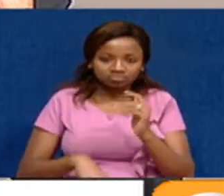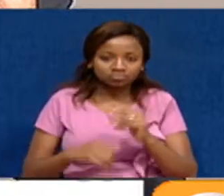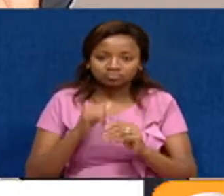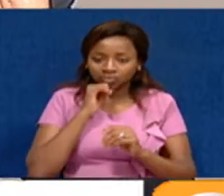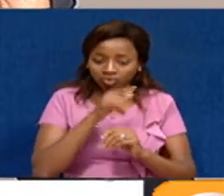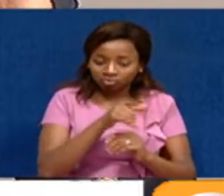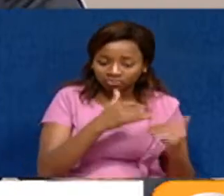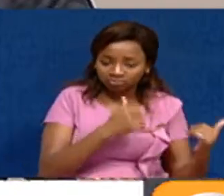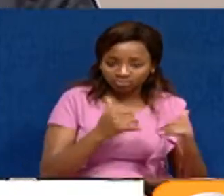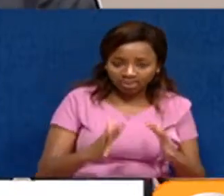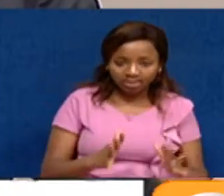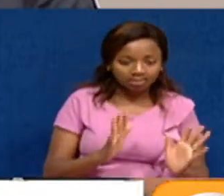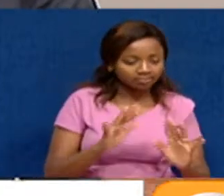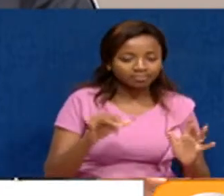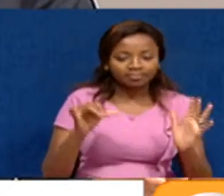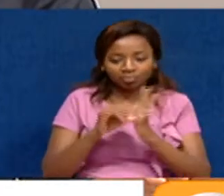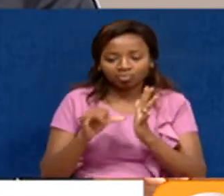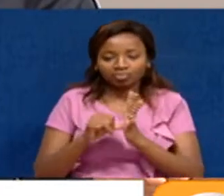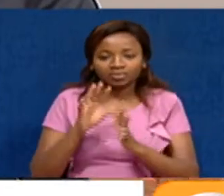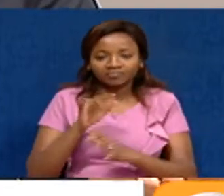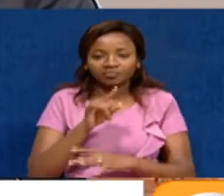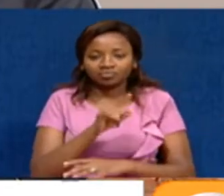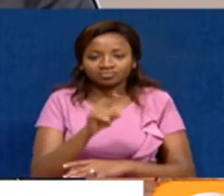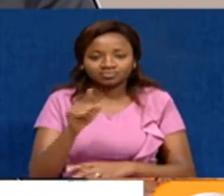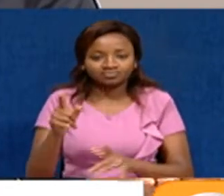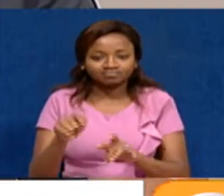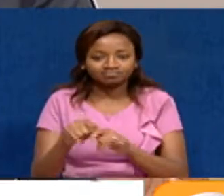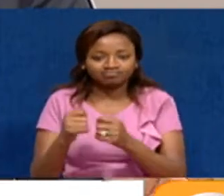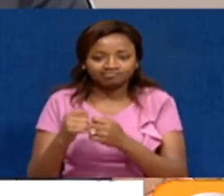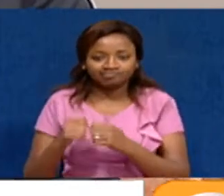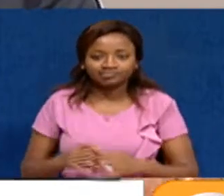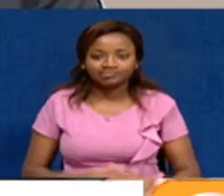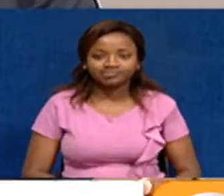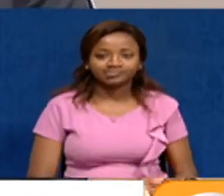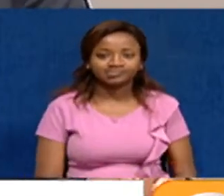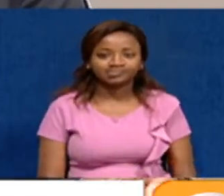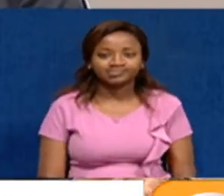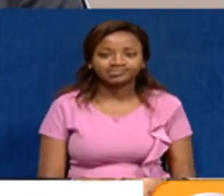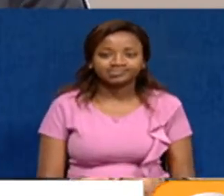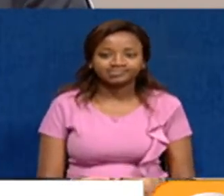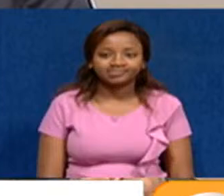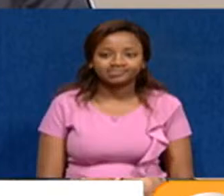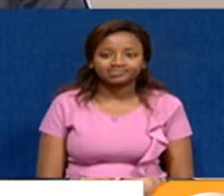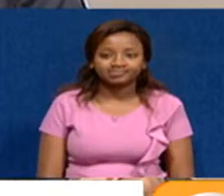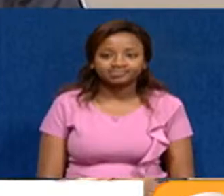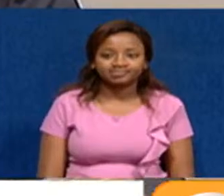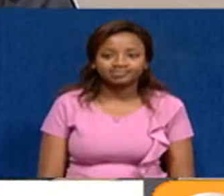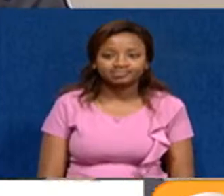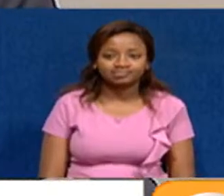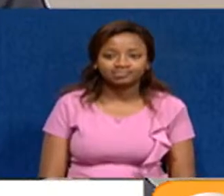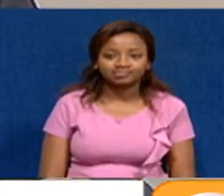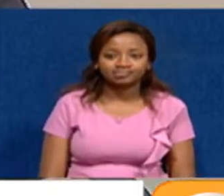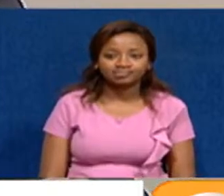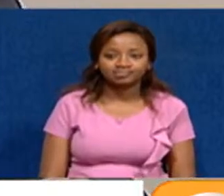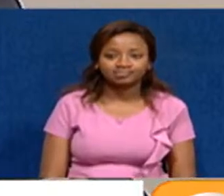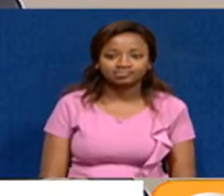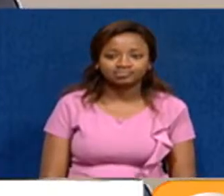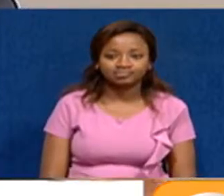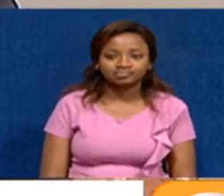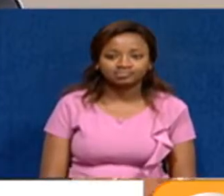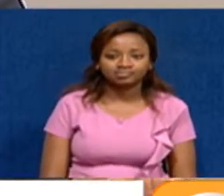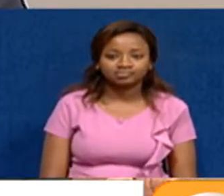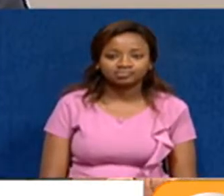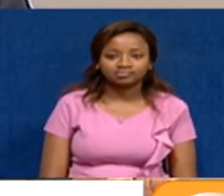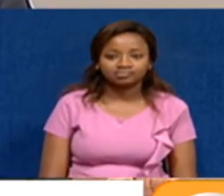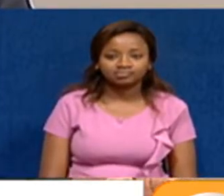layer. The issues are from down there. You see, and I wish you could PowerPoint it. I'll show Aduda the demographics of